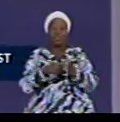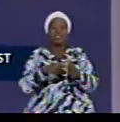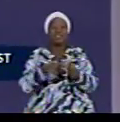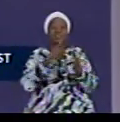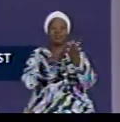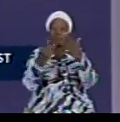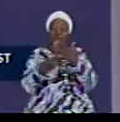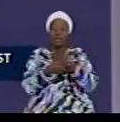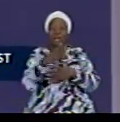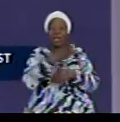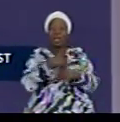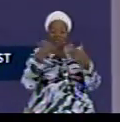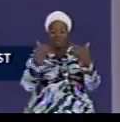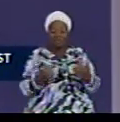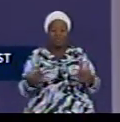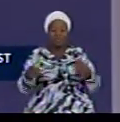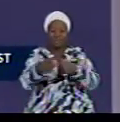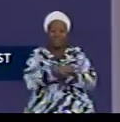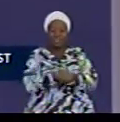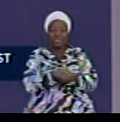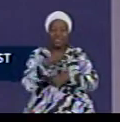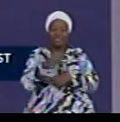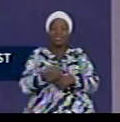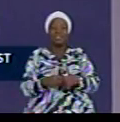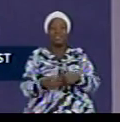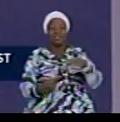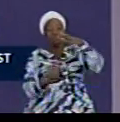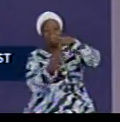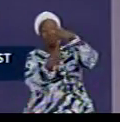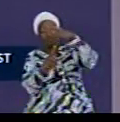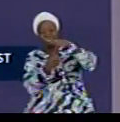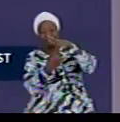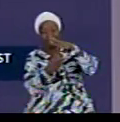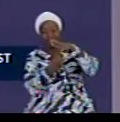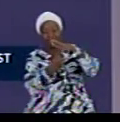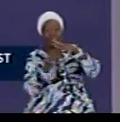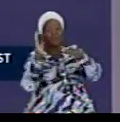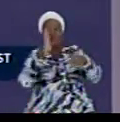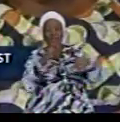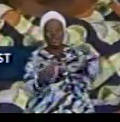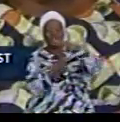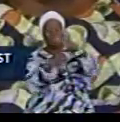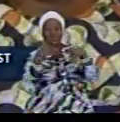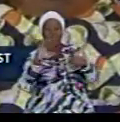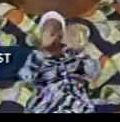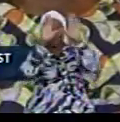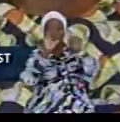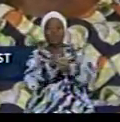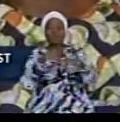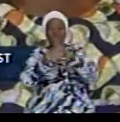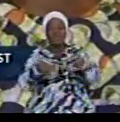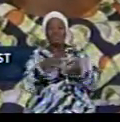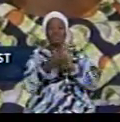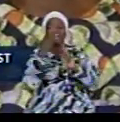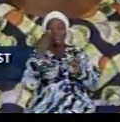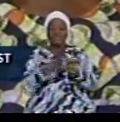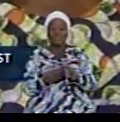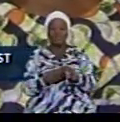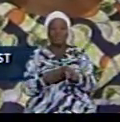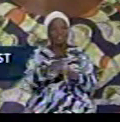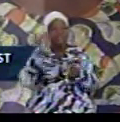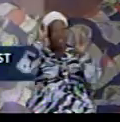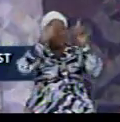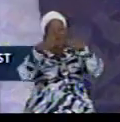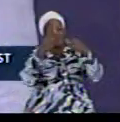crusade. And today, the climax will be the climax of miracle in your life. He went about doing